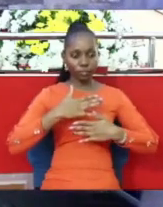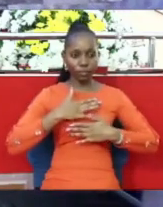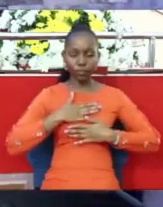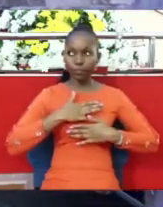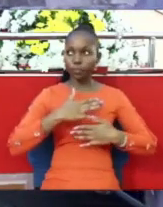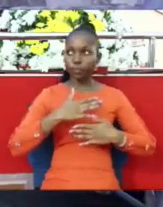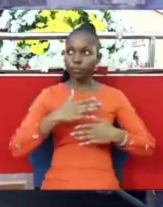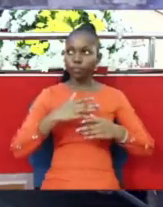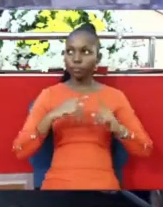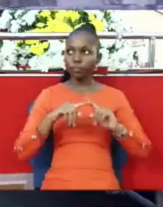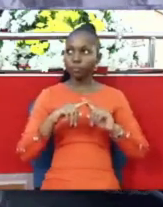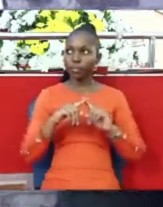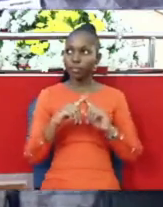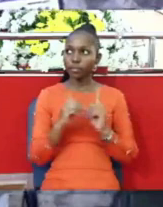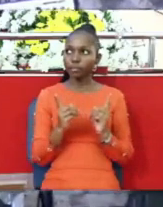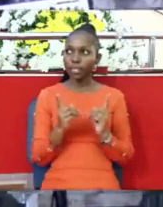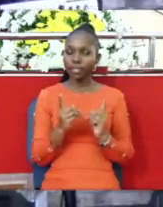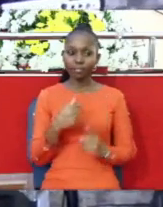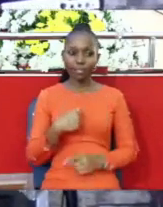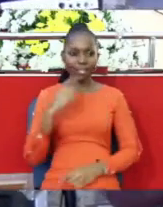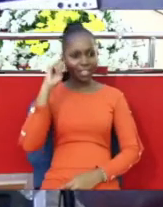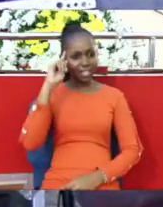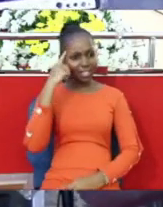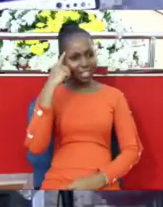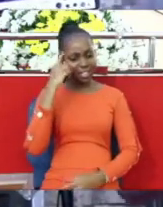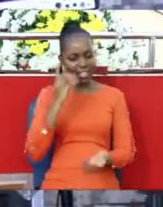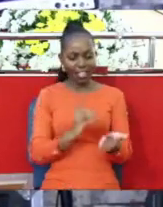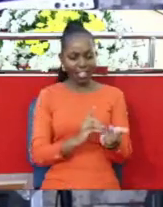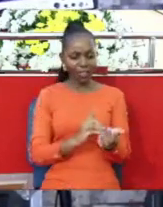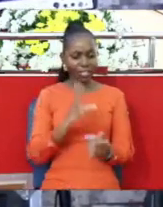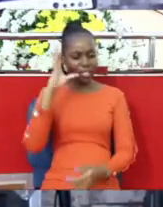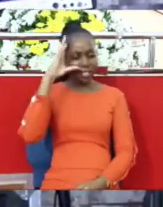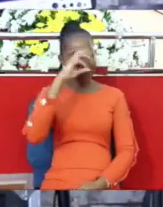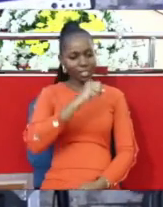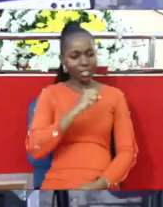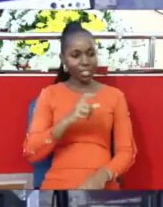But I think they missed the time for his dying. Lakini ni kama walikosa wakati wake wa kufa.